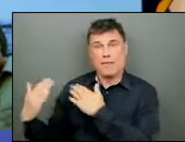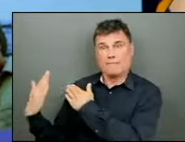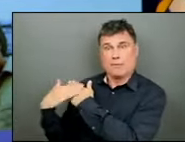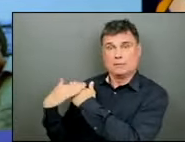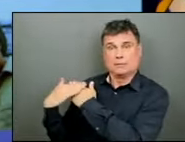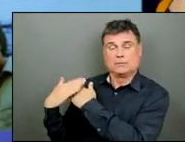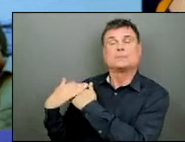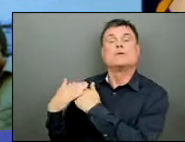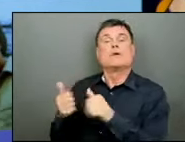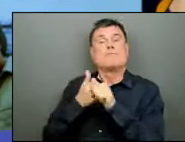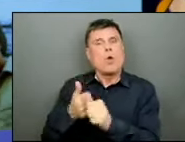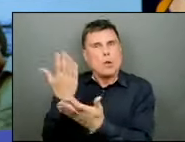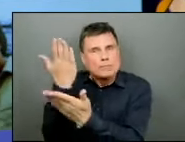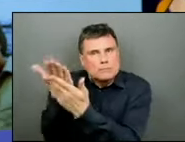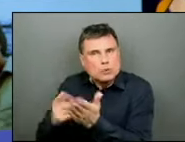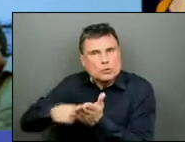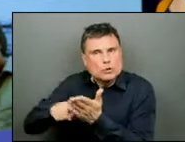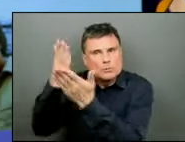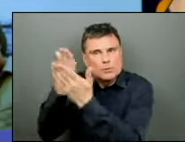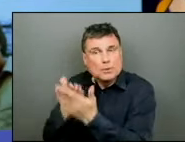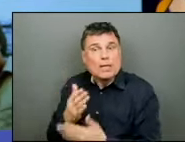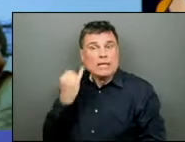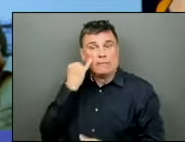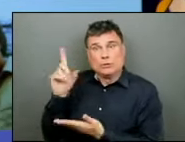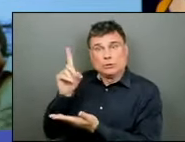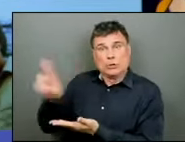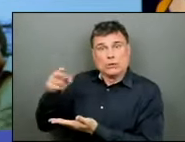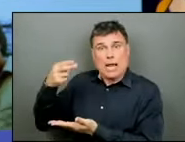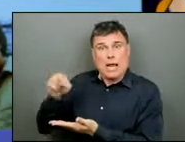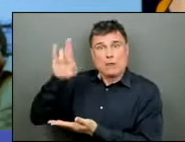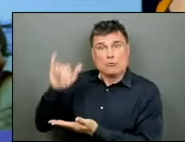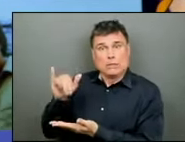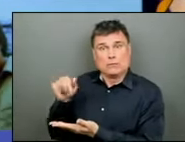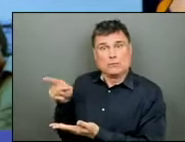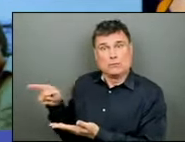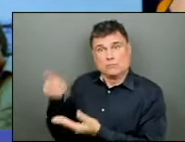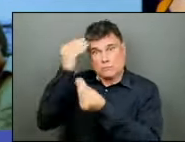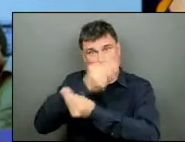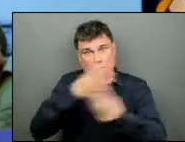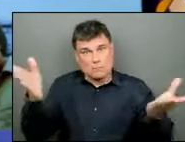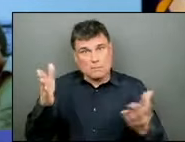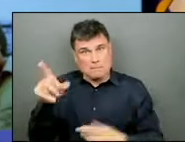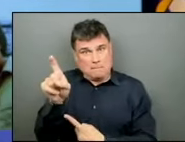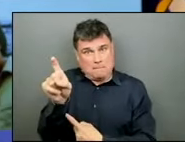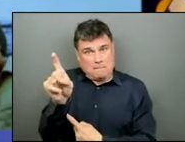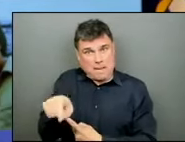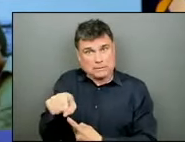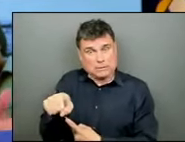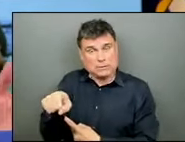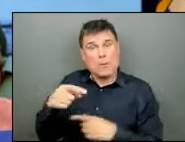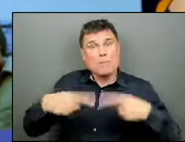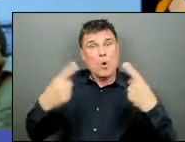science. And if Dr. Henry believes that there's an opportunity for us to use some form of border restrictions, we'll look at